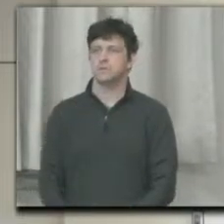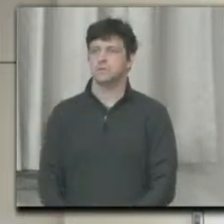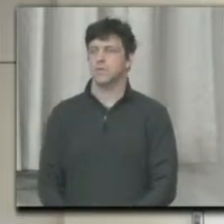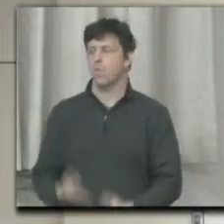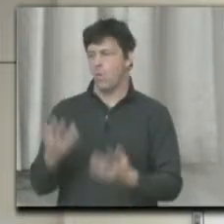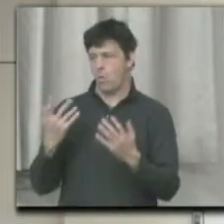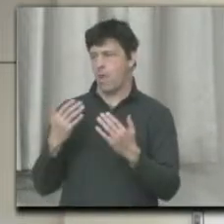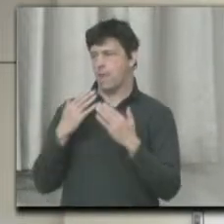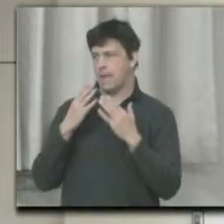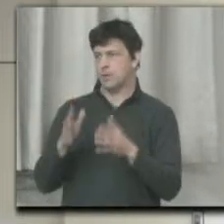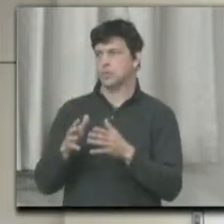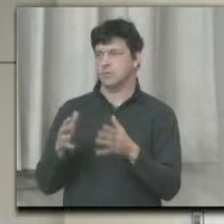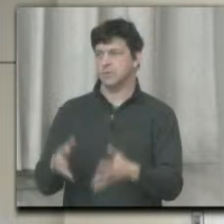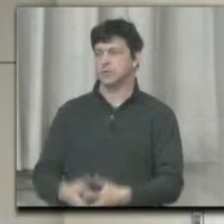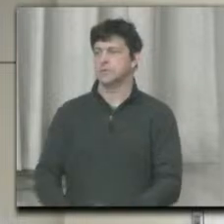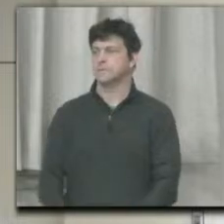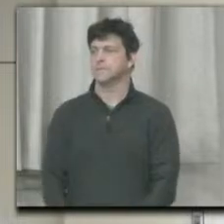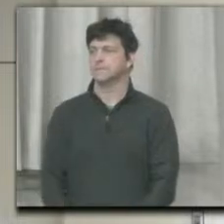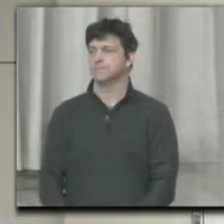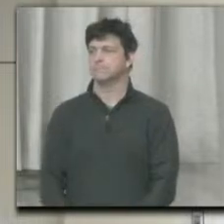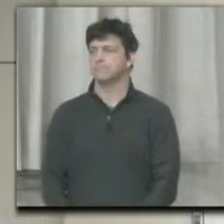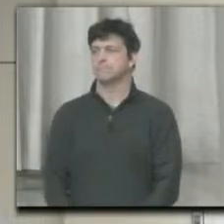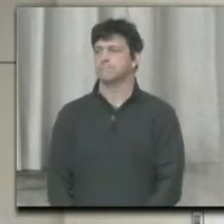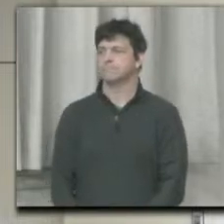We'll wait. Thank you so much.